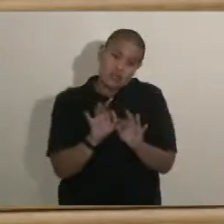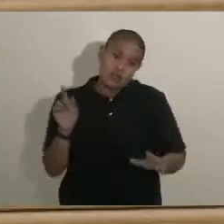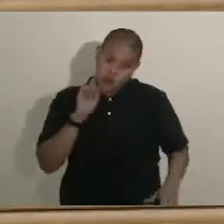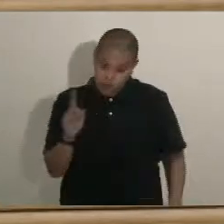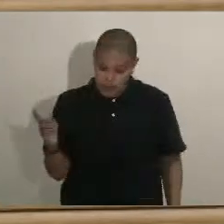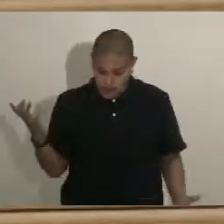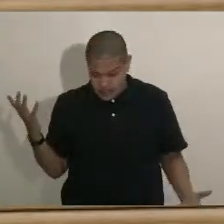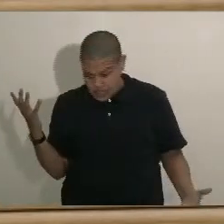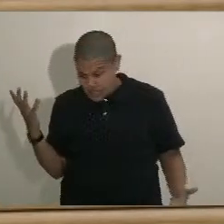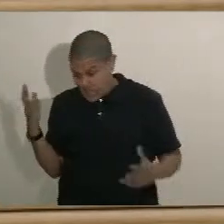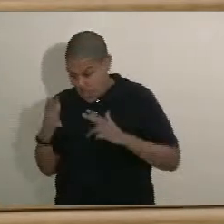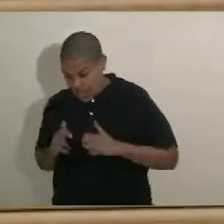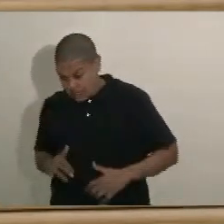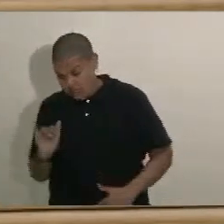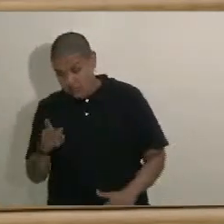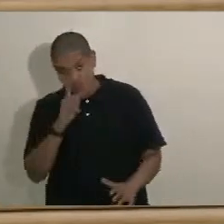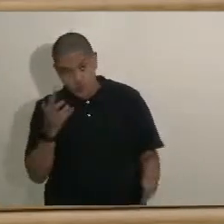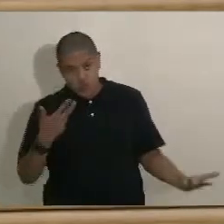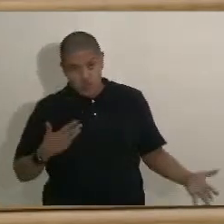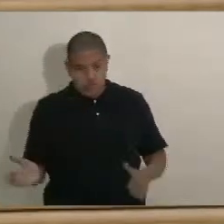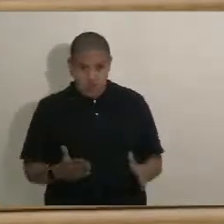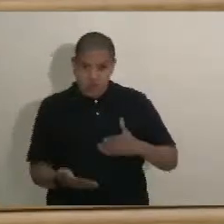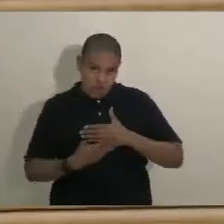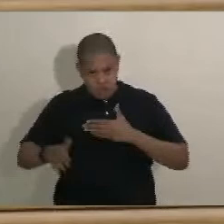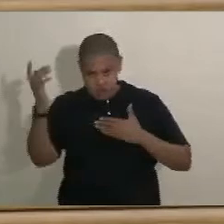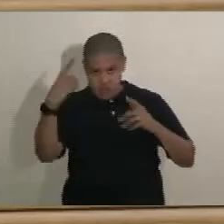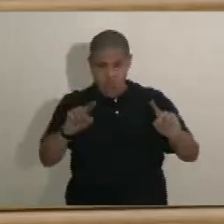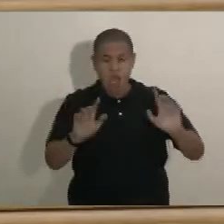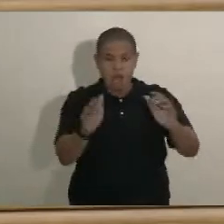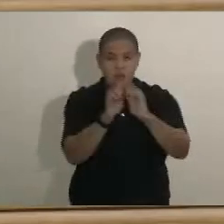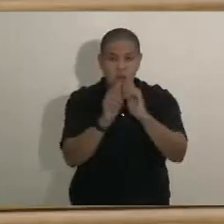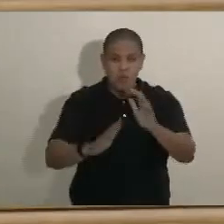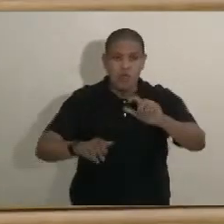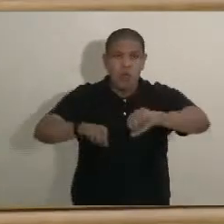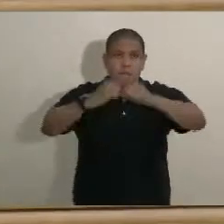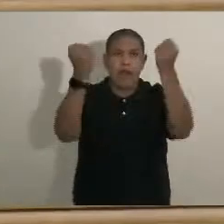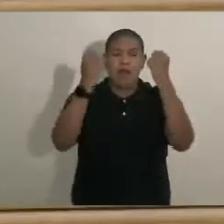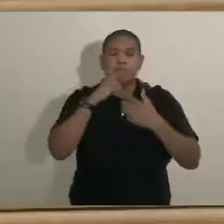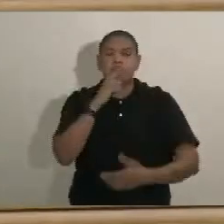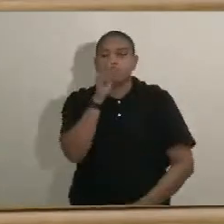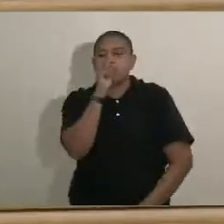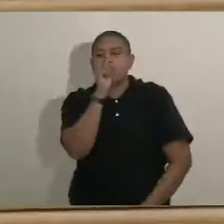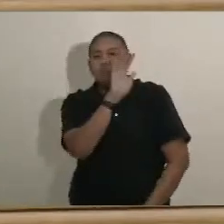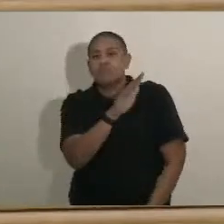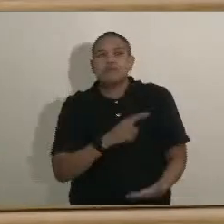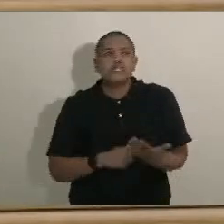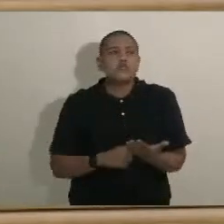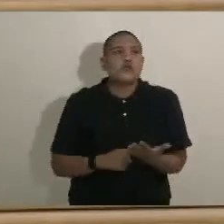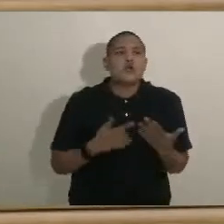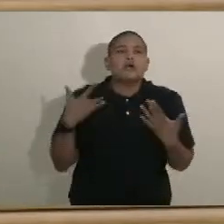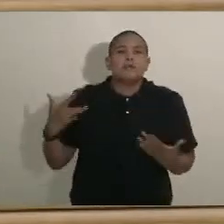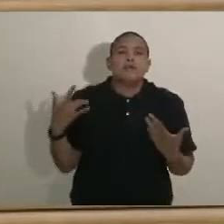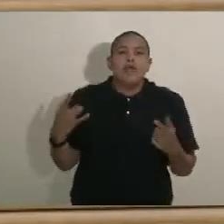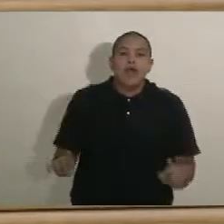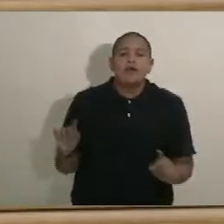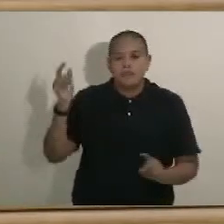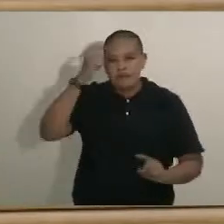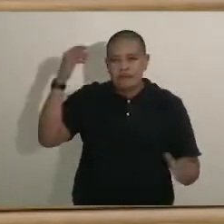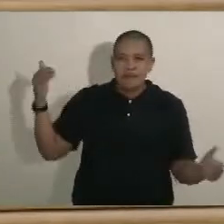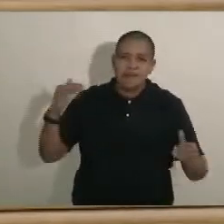So that's as far as I'm prepared to go without breaching the confidential discussions that take place at